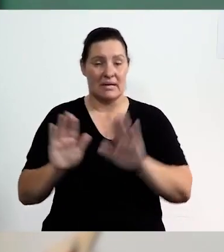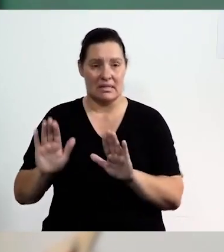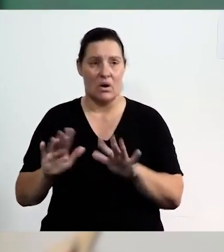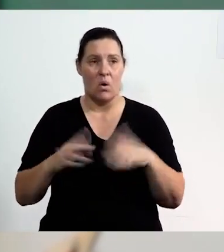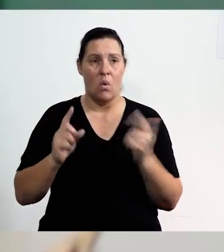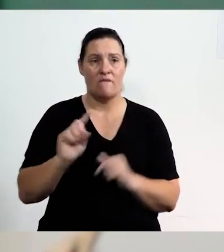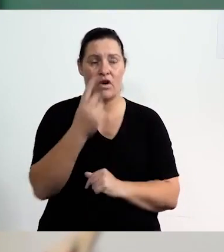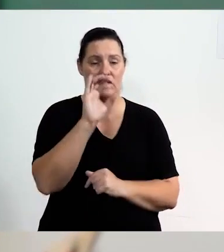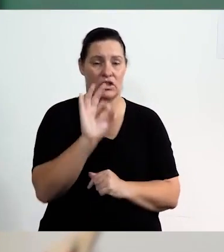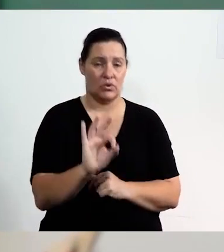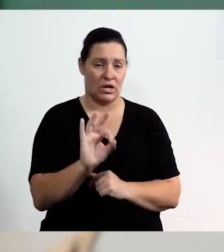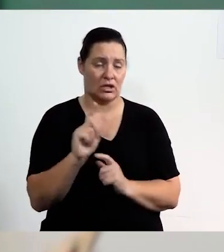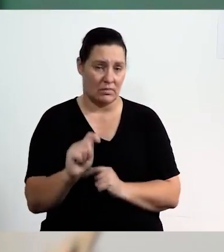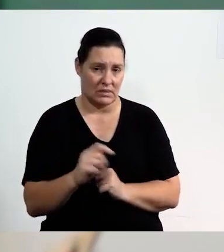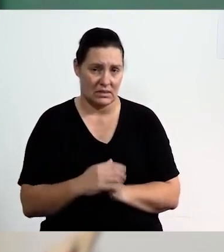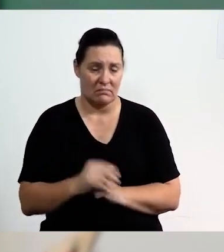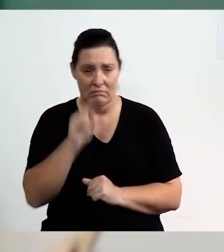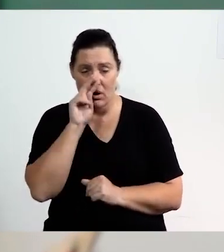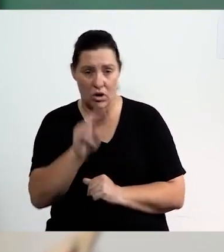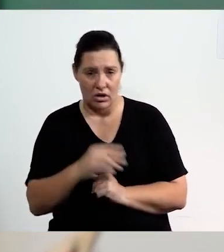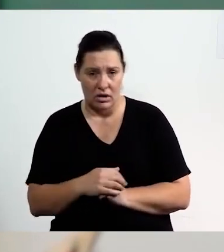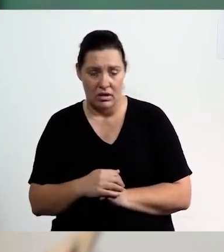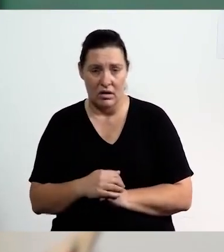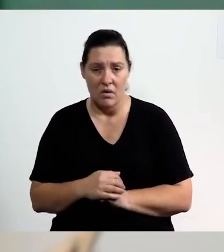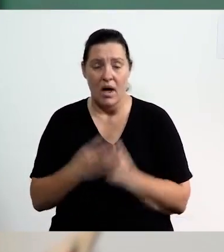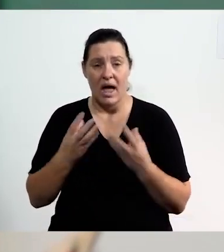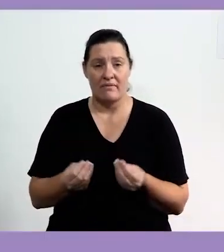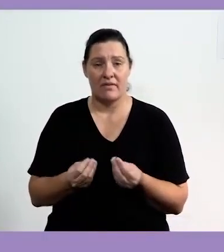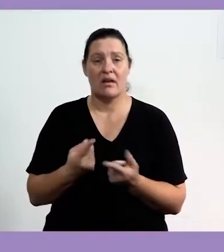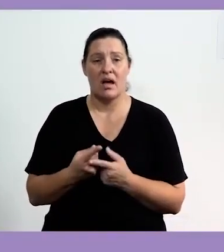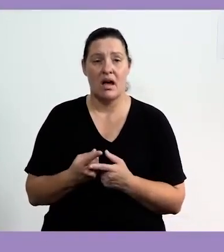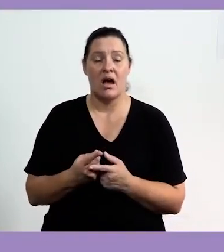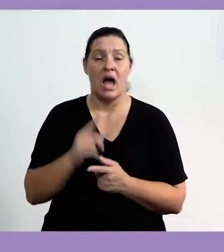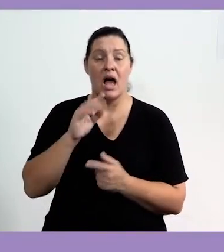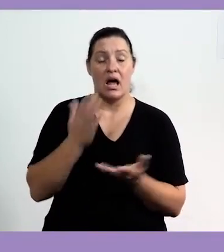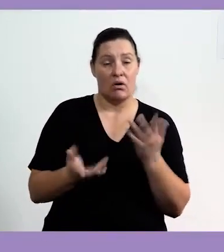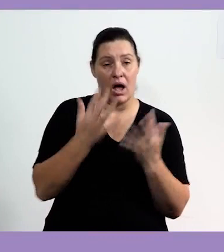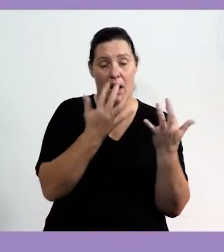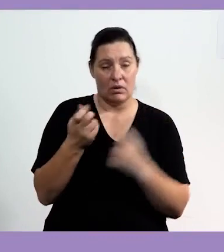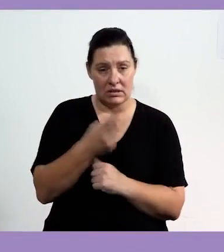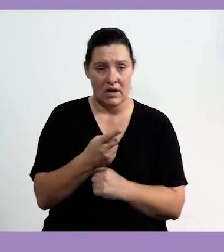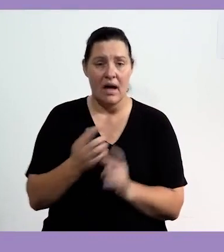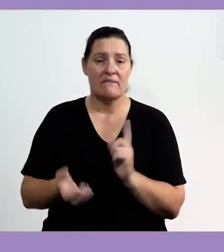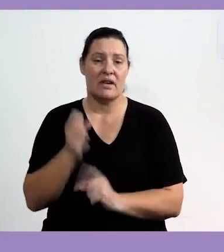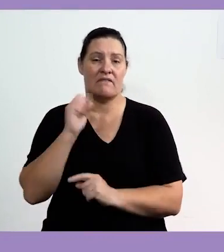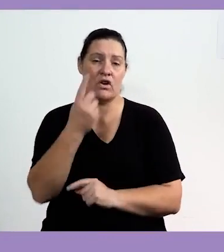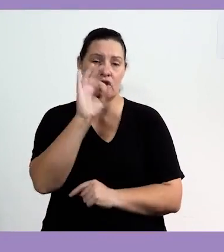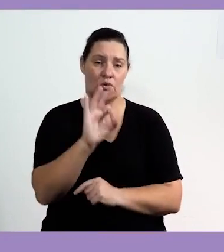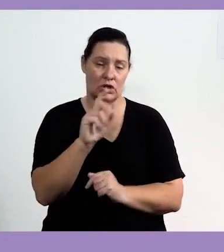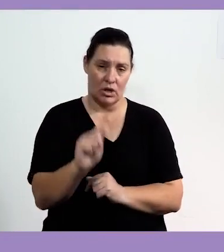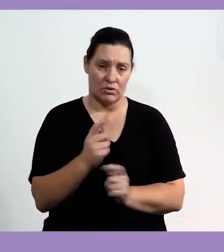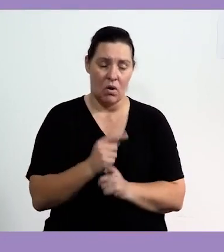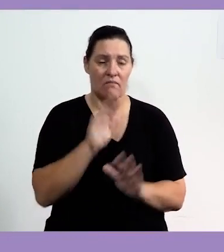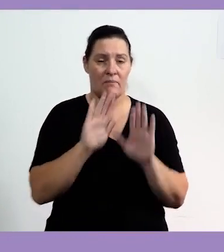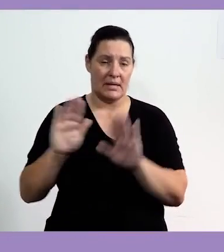the pattern or the first 3 terms. Let's look at it. So we have here, given the following algebraic equation, find the first